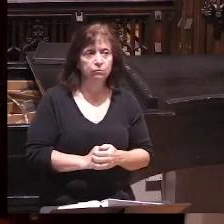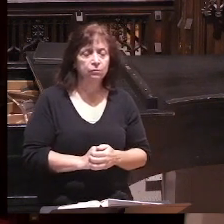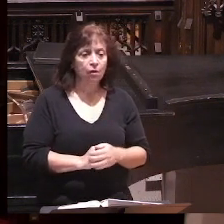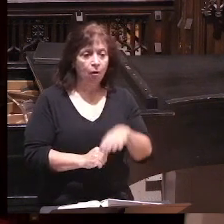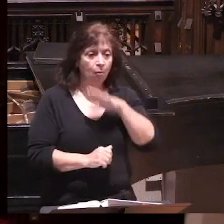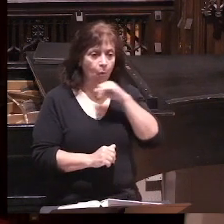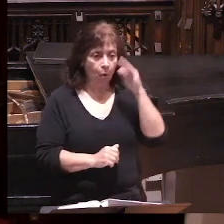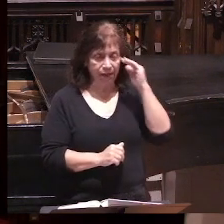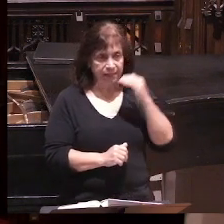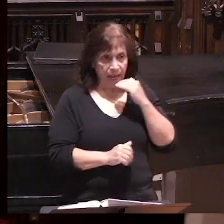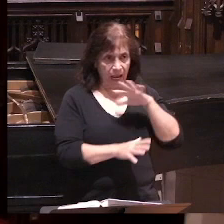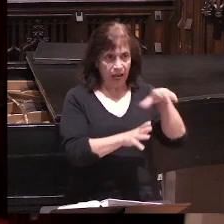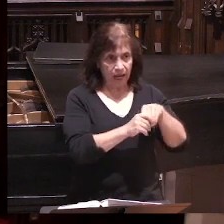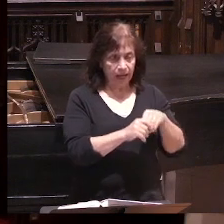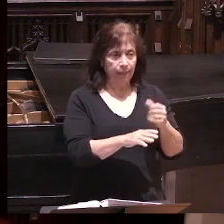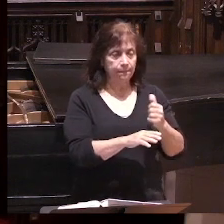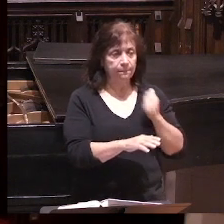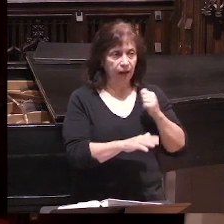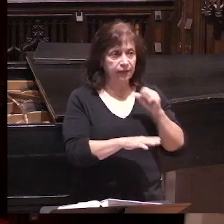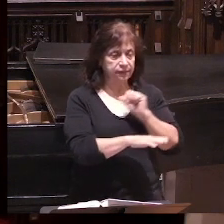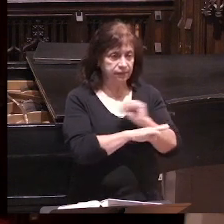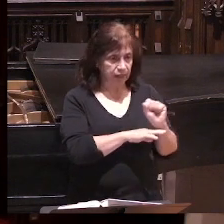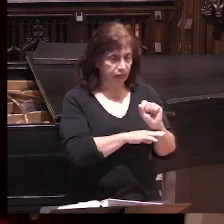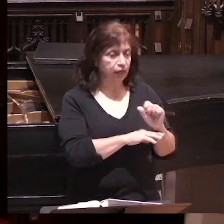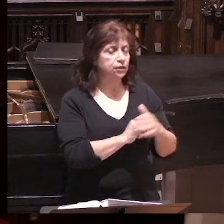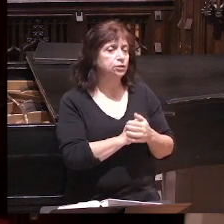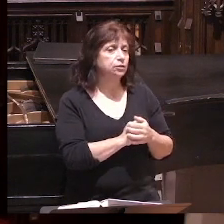Boar's Head in it and backstage.